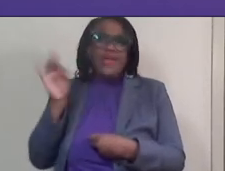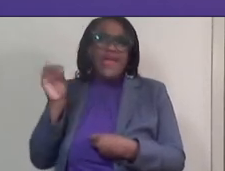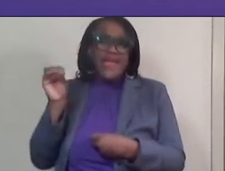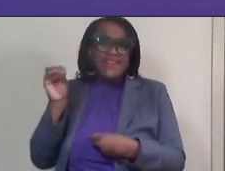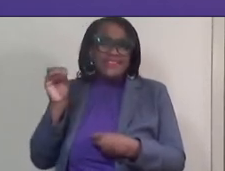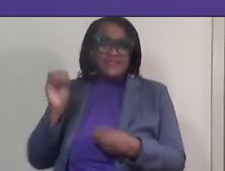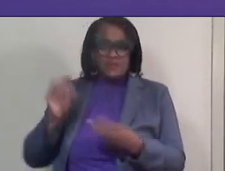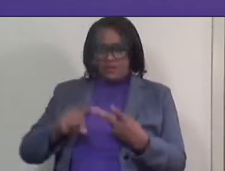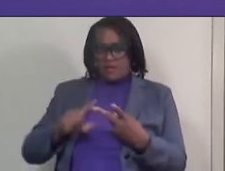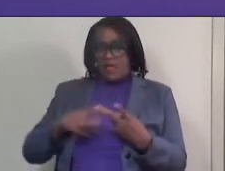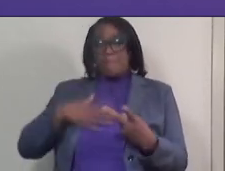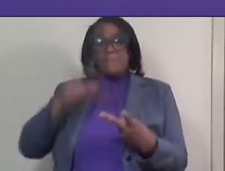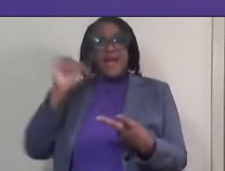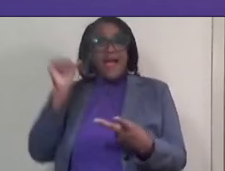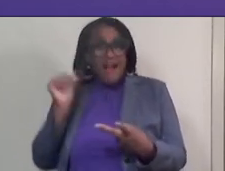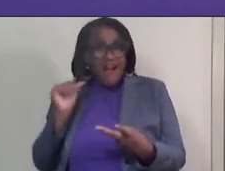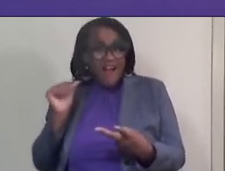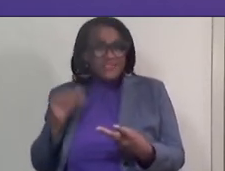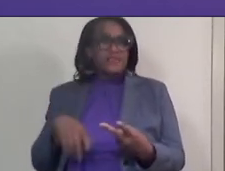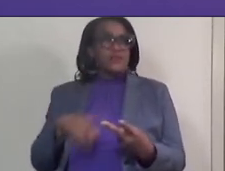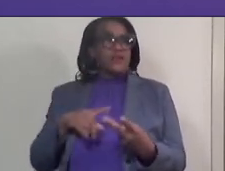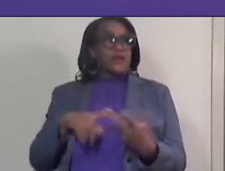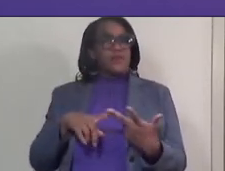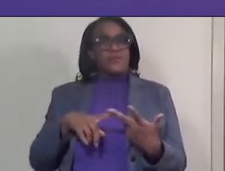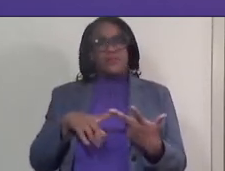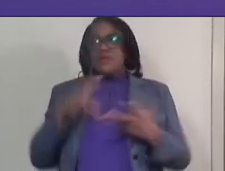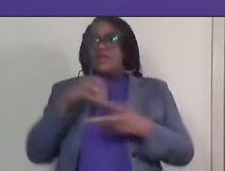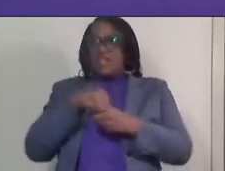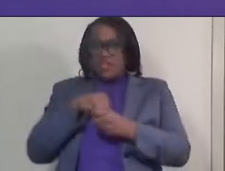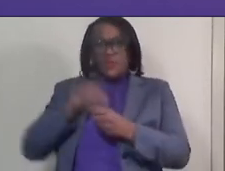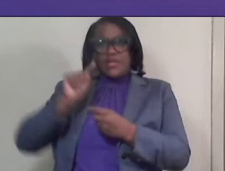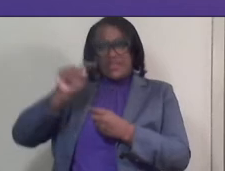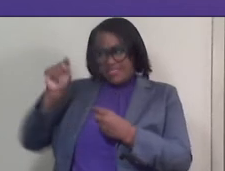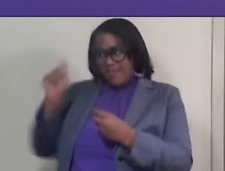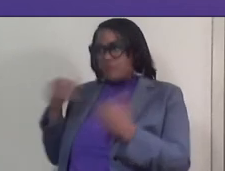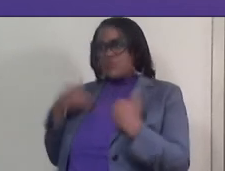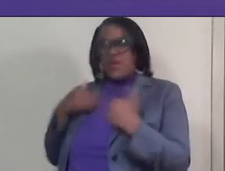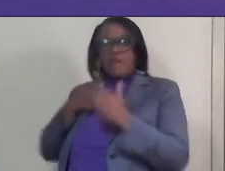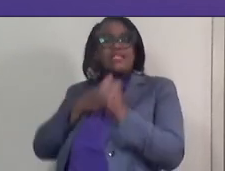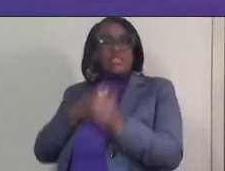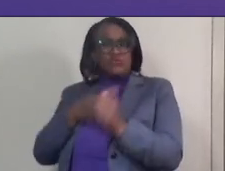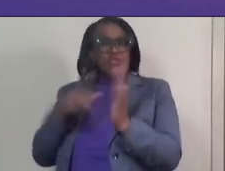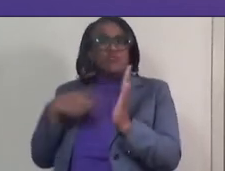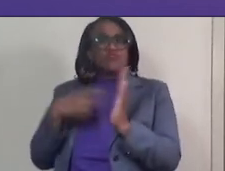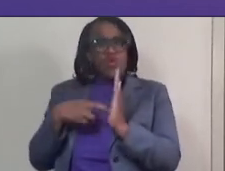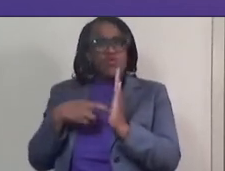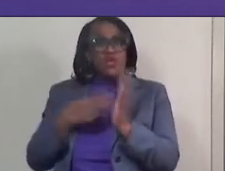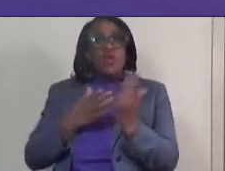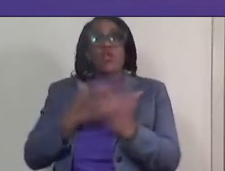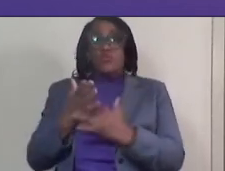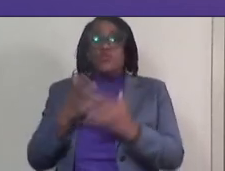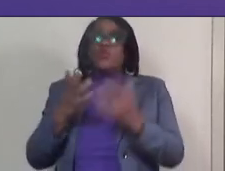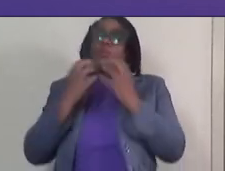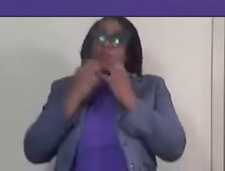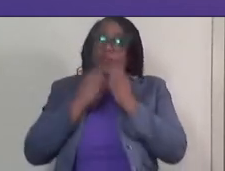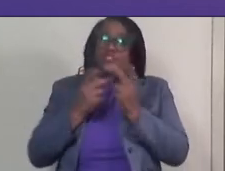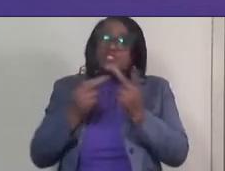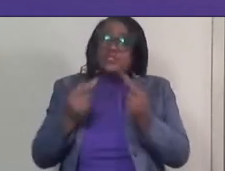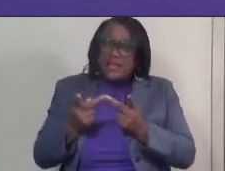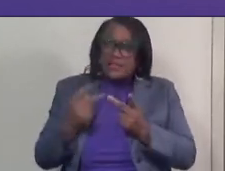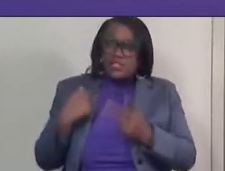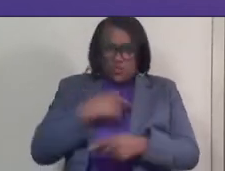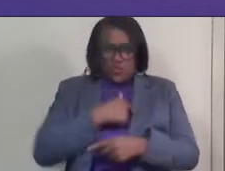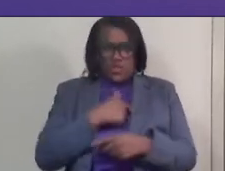aunts, it included them to have leadership roles. So through Precious Places, we were again